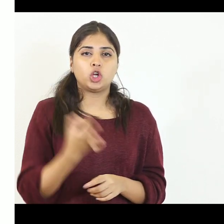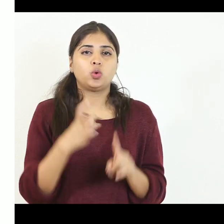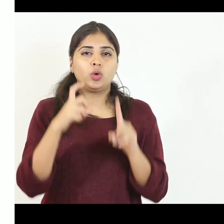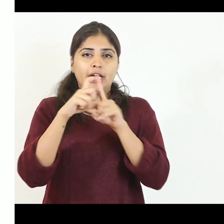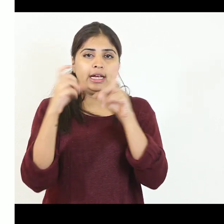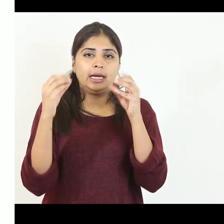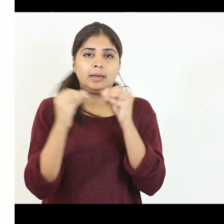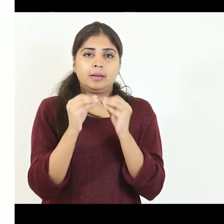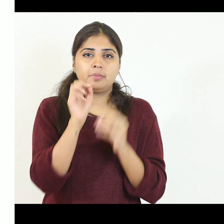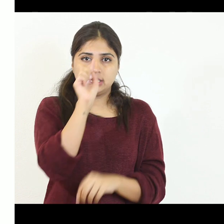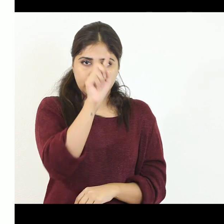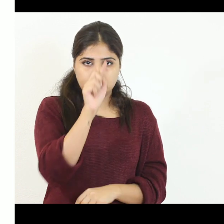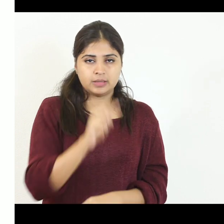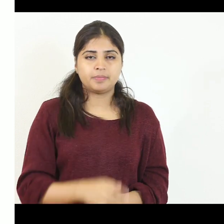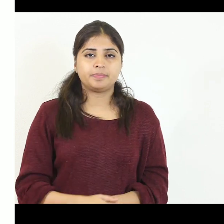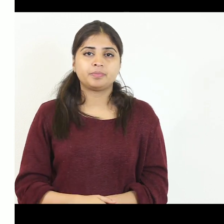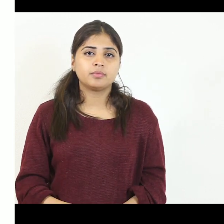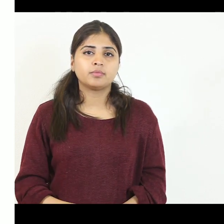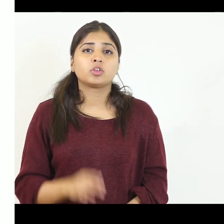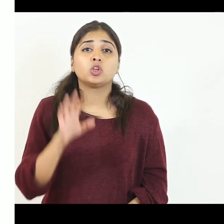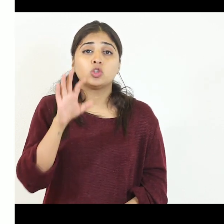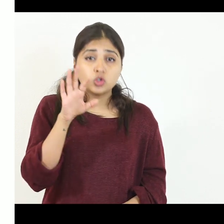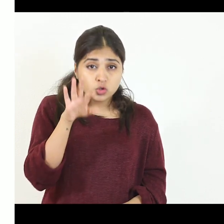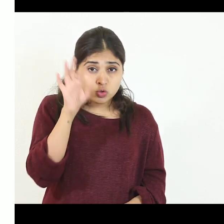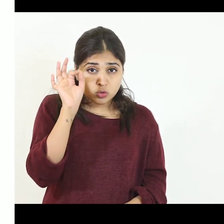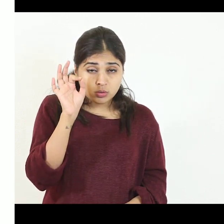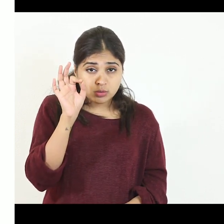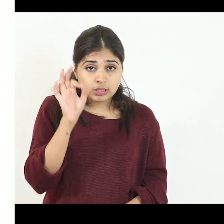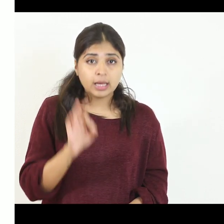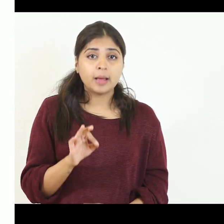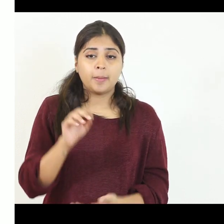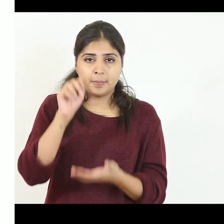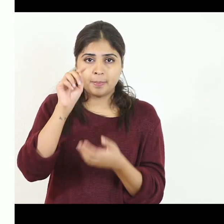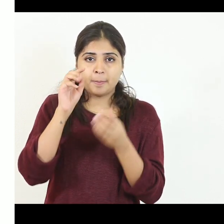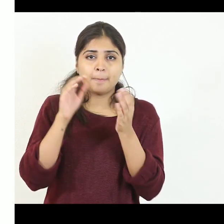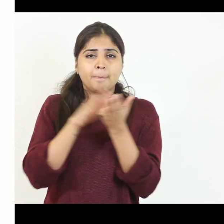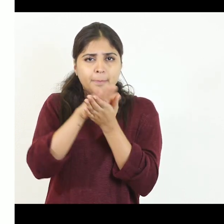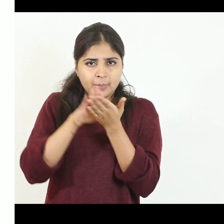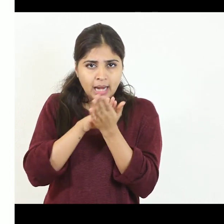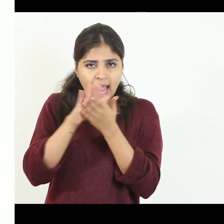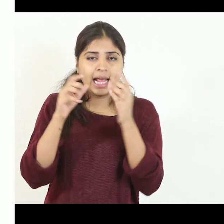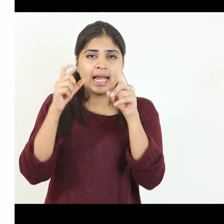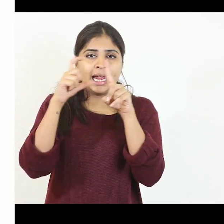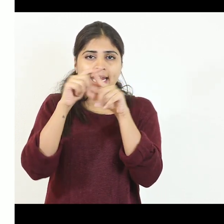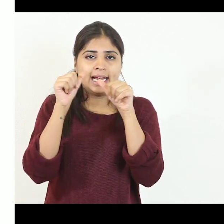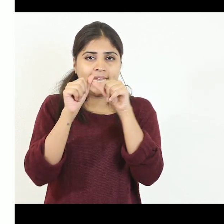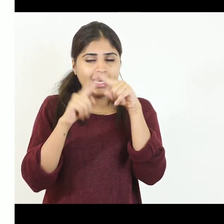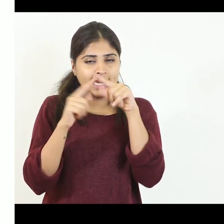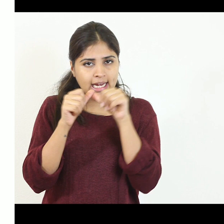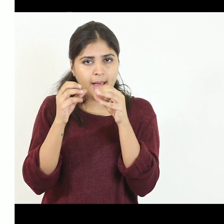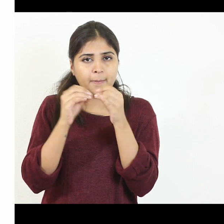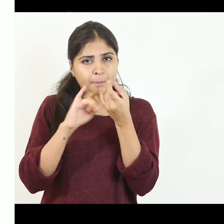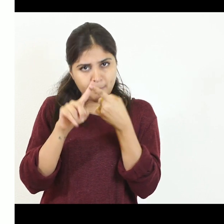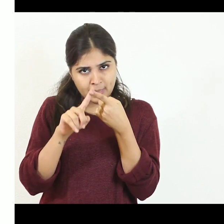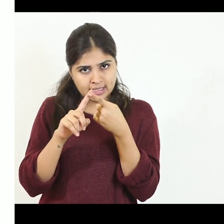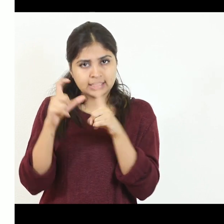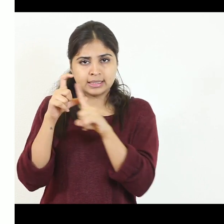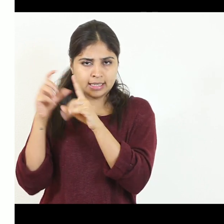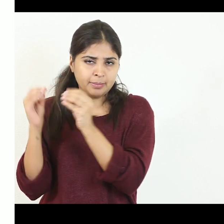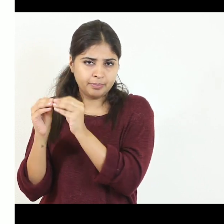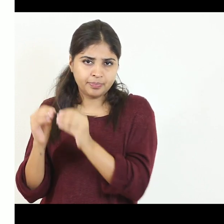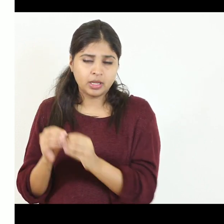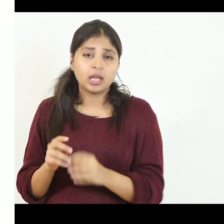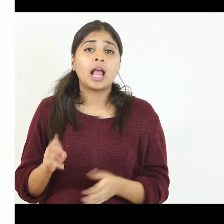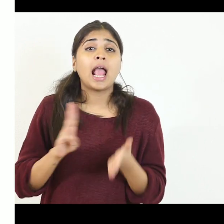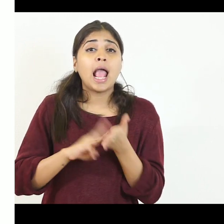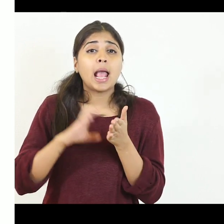Choose Blank Database. MS Access also gives the ability to choose from a template, but we will just